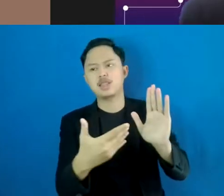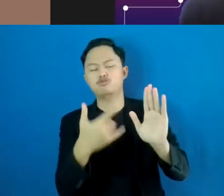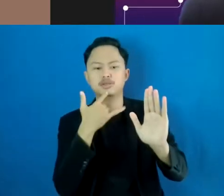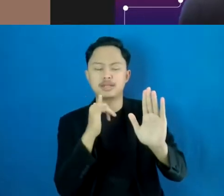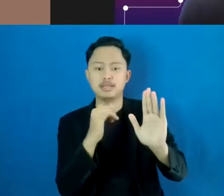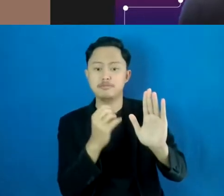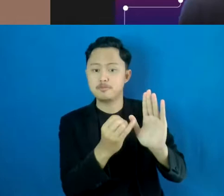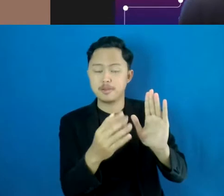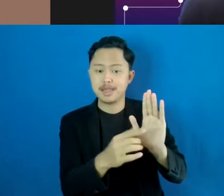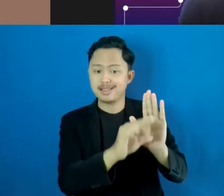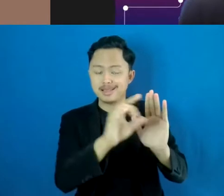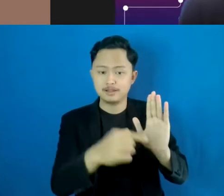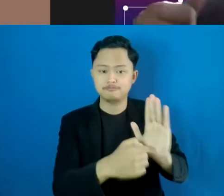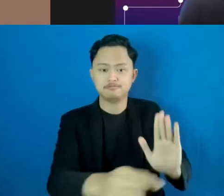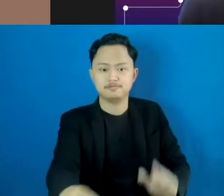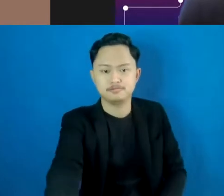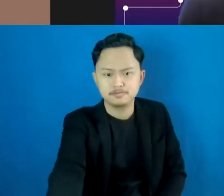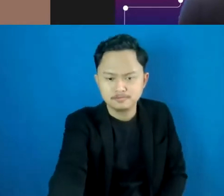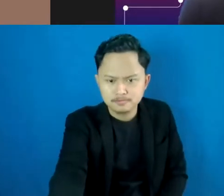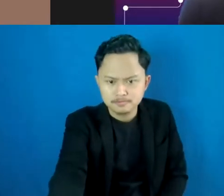also, right?